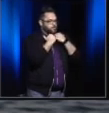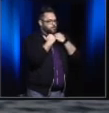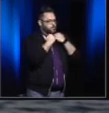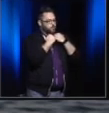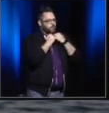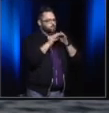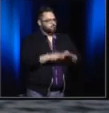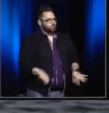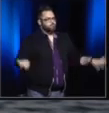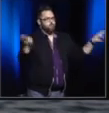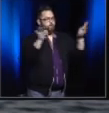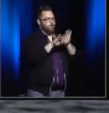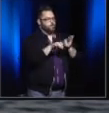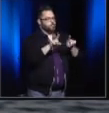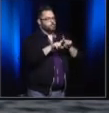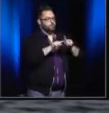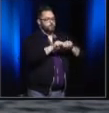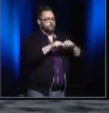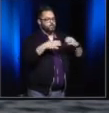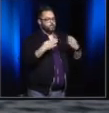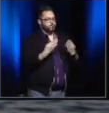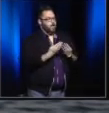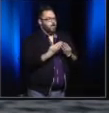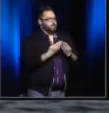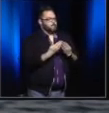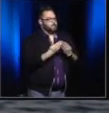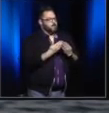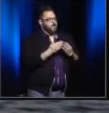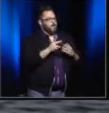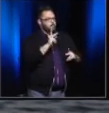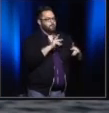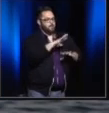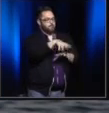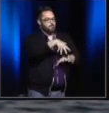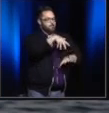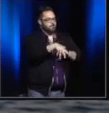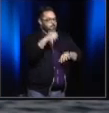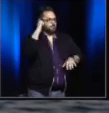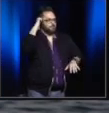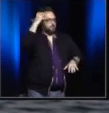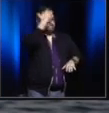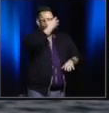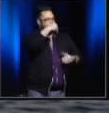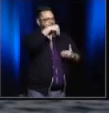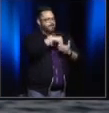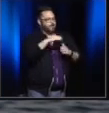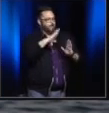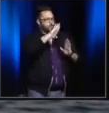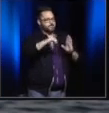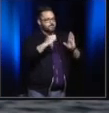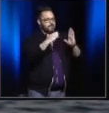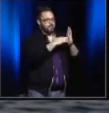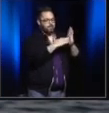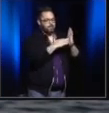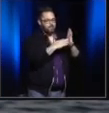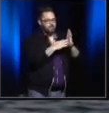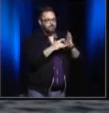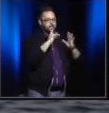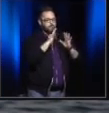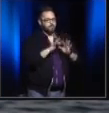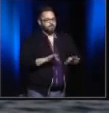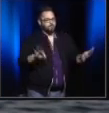of Indigenous peoples in Aotearoa, New Zealand, who are kaitiaki. They're the guardians of the west coast of Te Akea